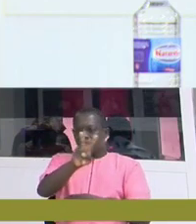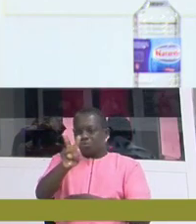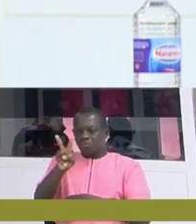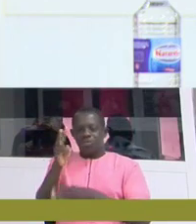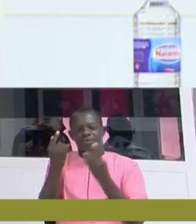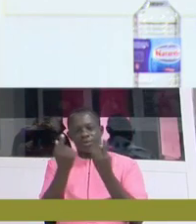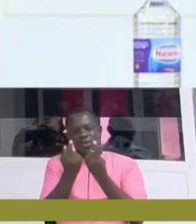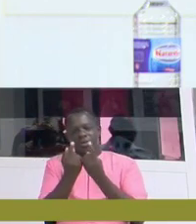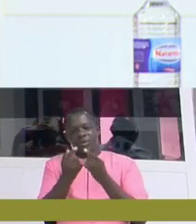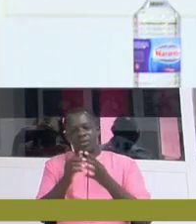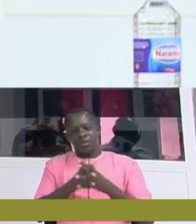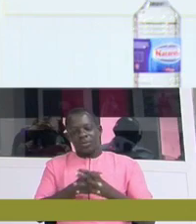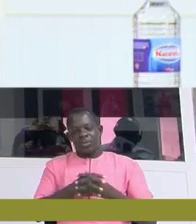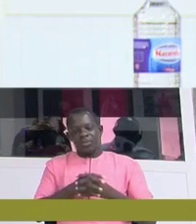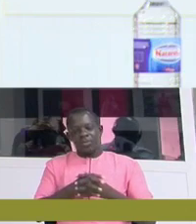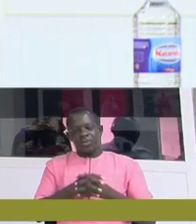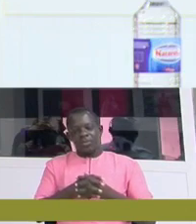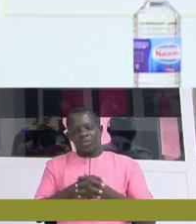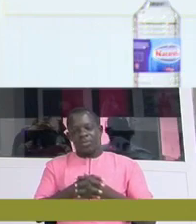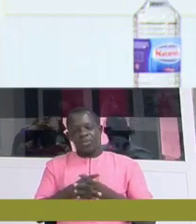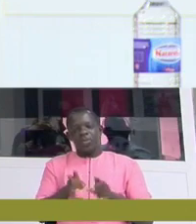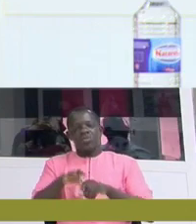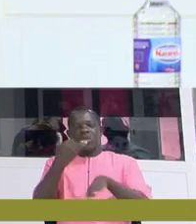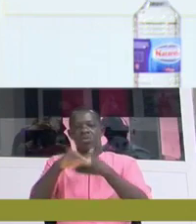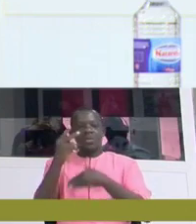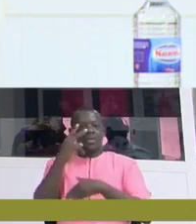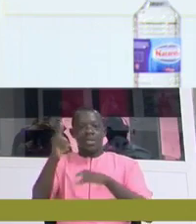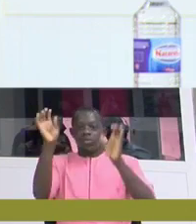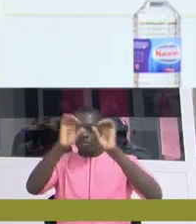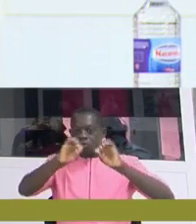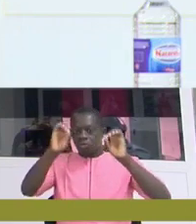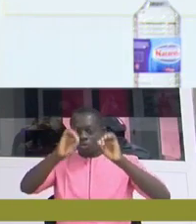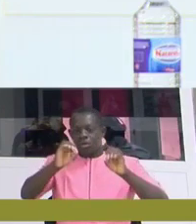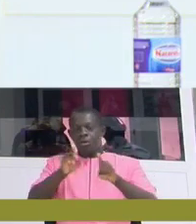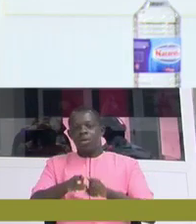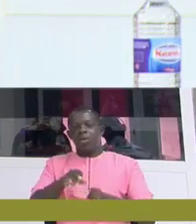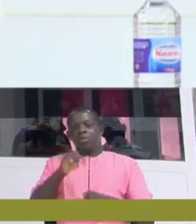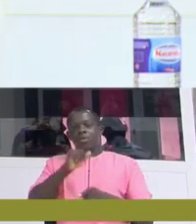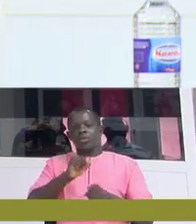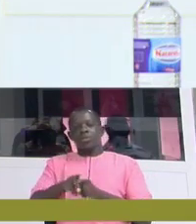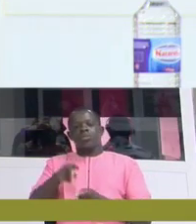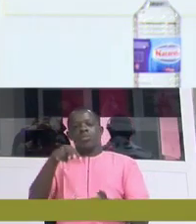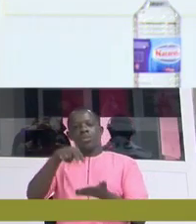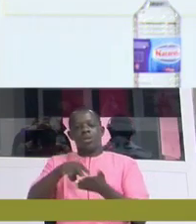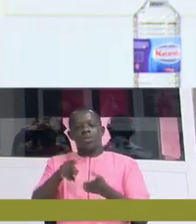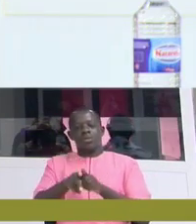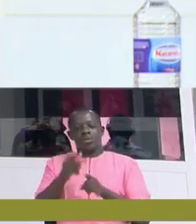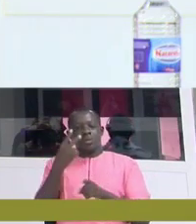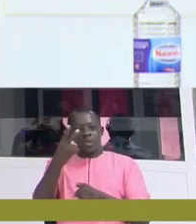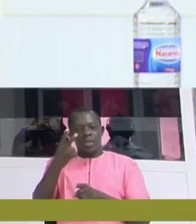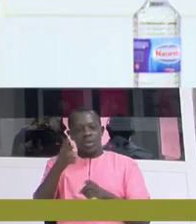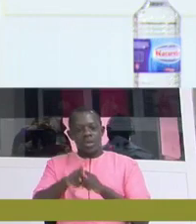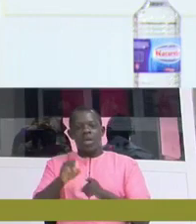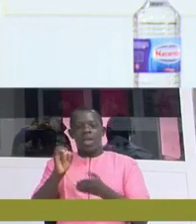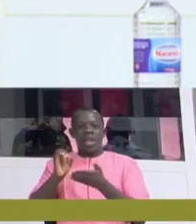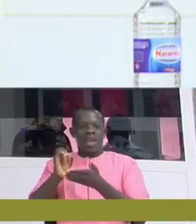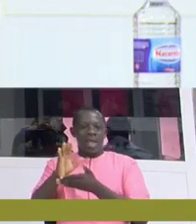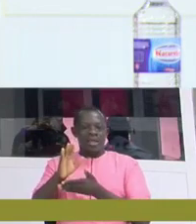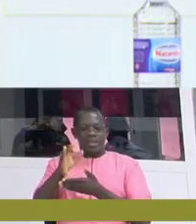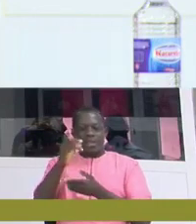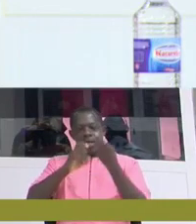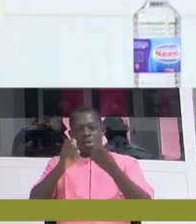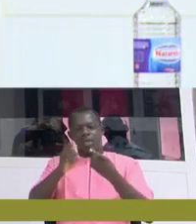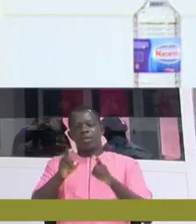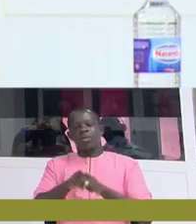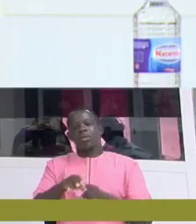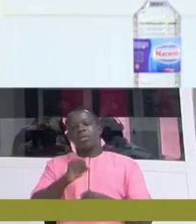and scanned my eyes around. I didn't see anything. I was there. All of a sudden, I saw light.